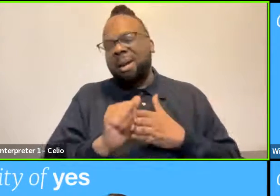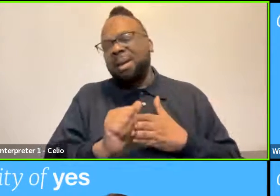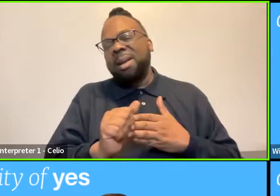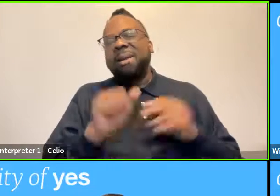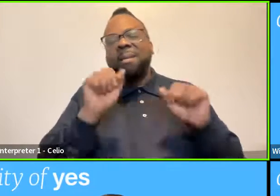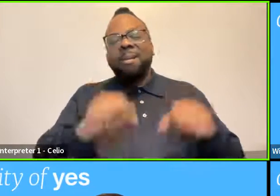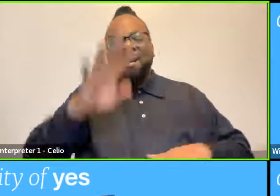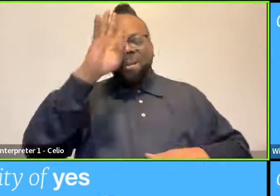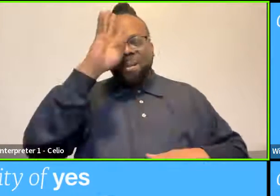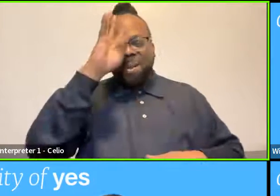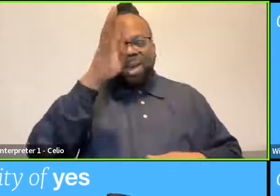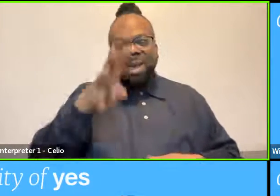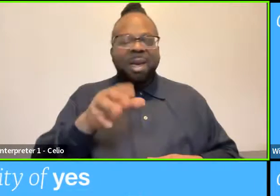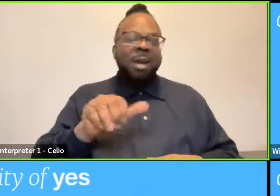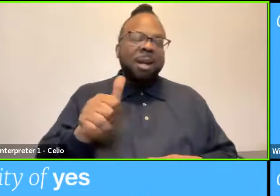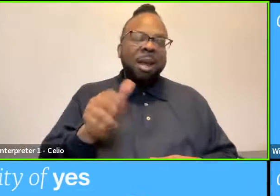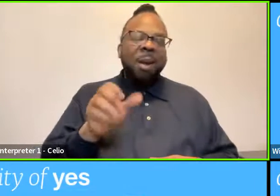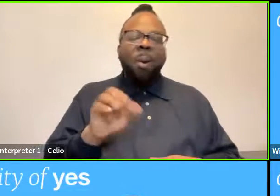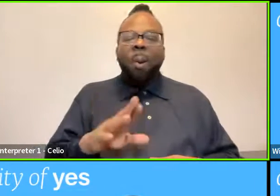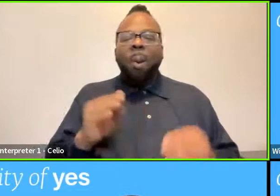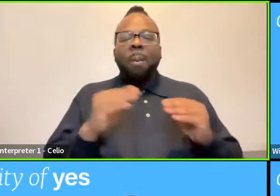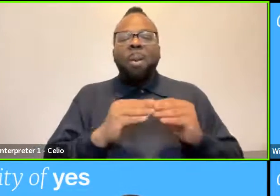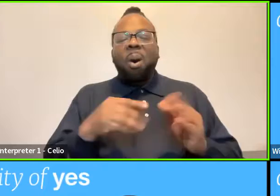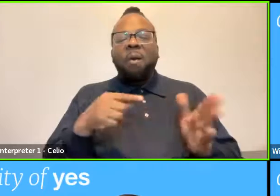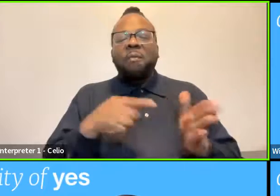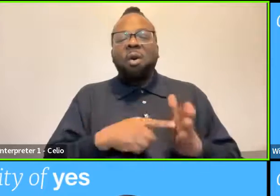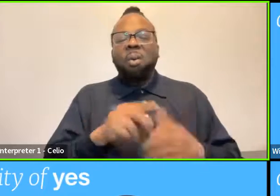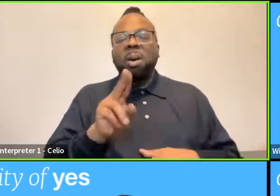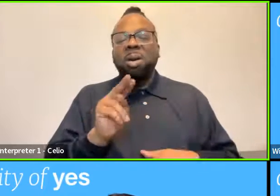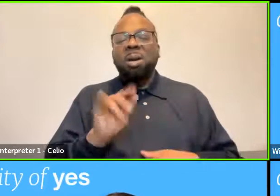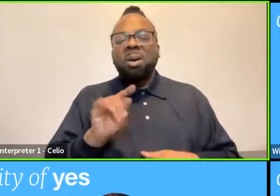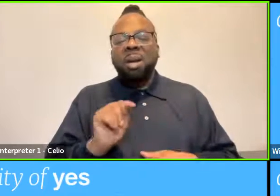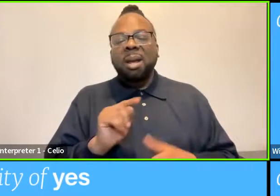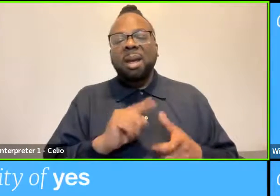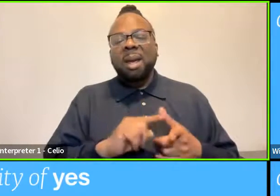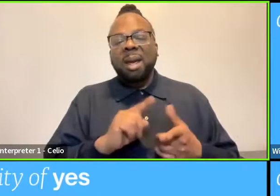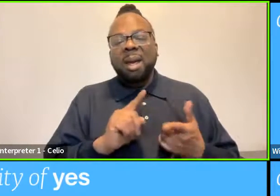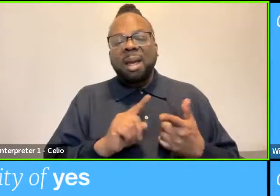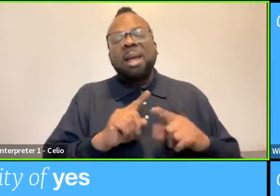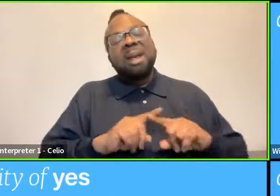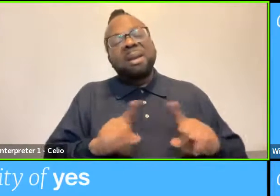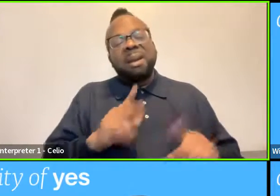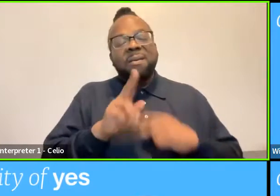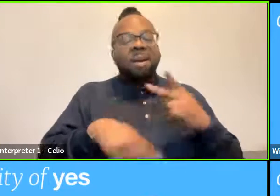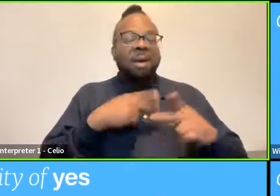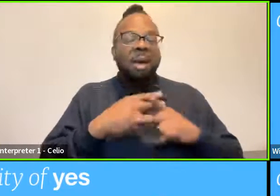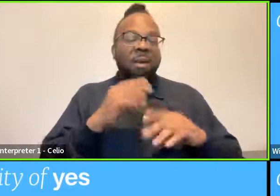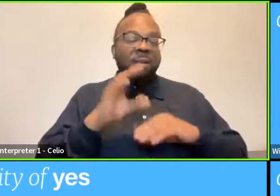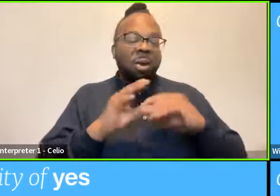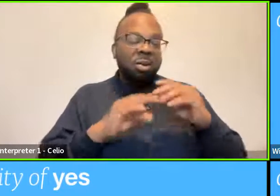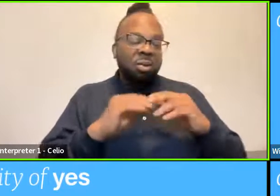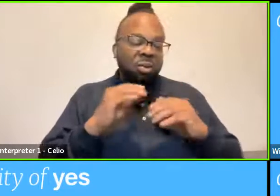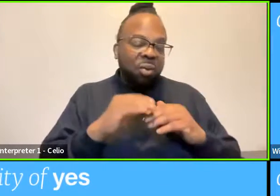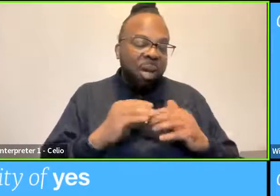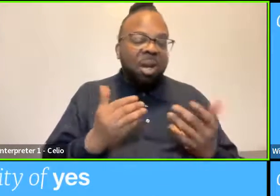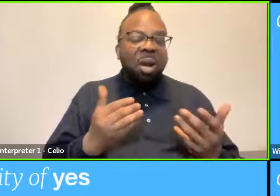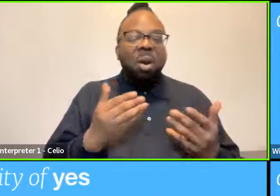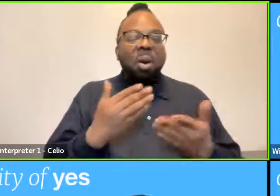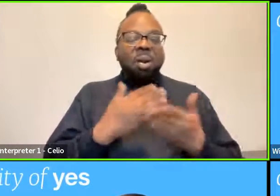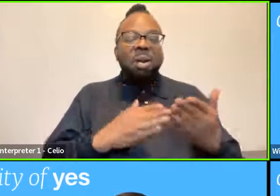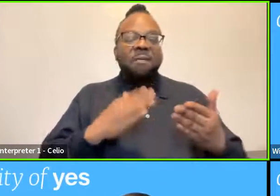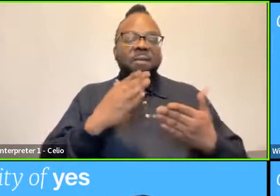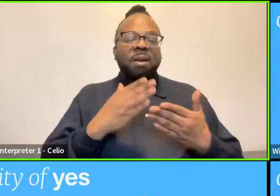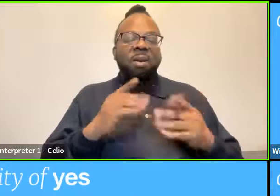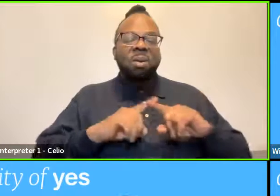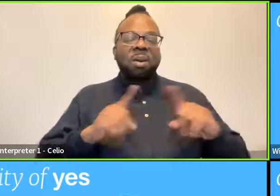create, 10 or more affordable units in a different form of construction or in different parts of the city.